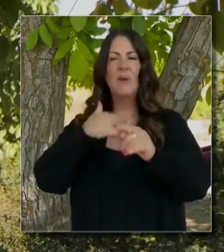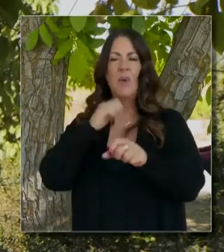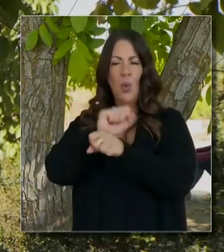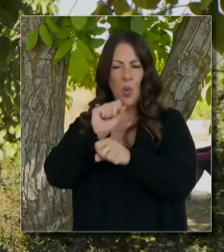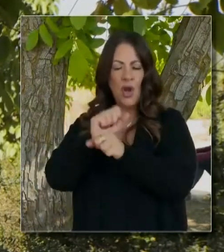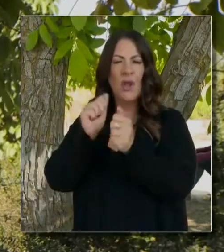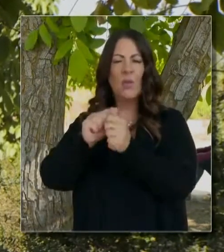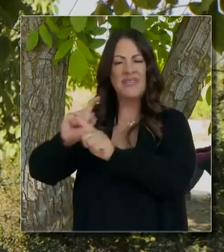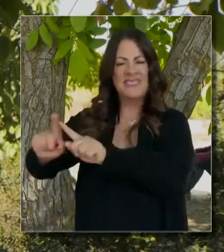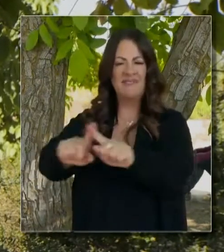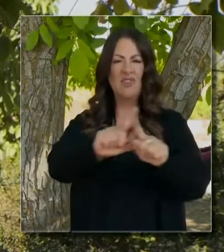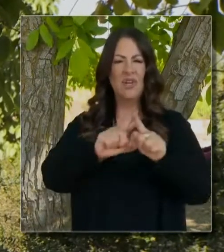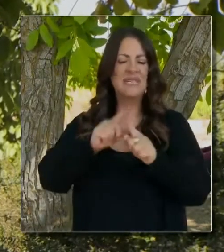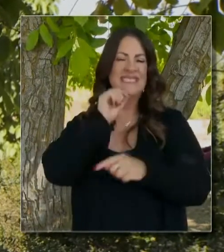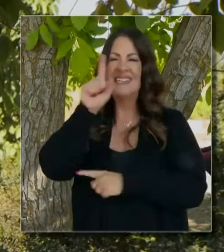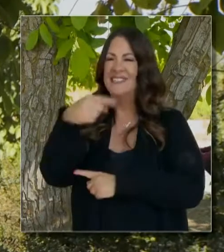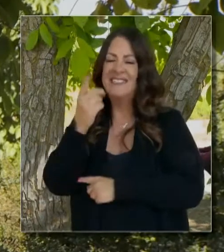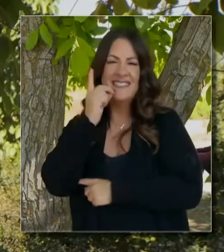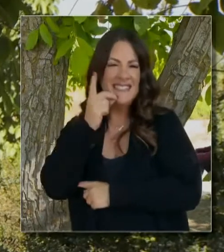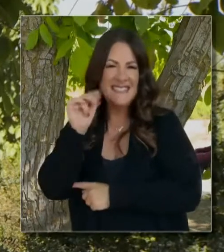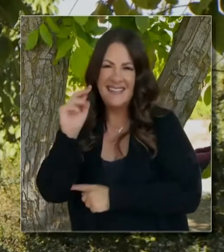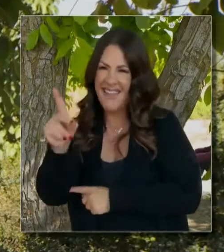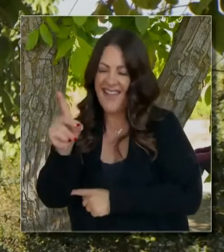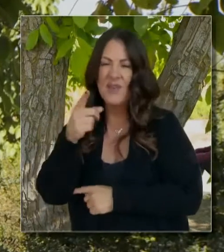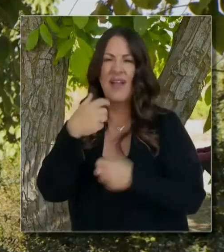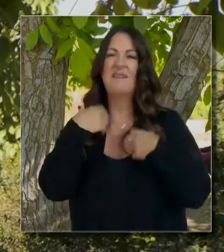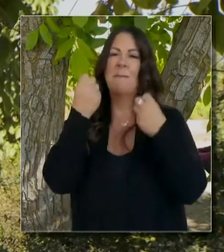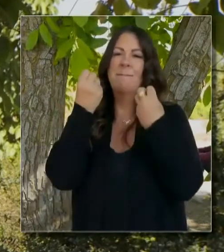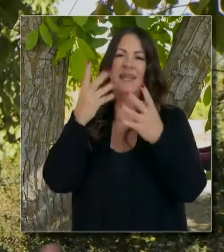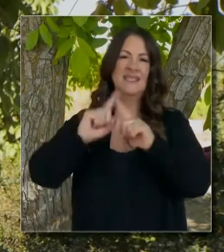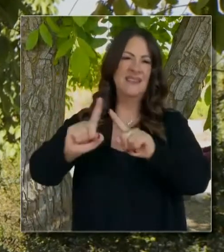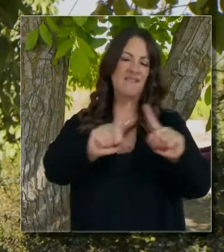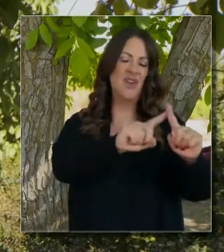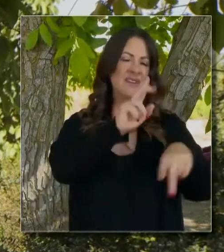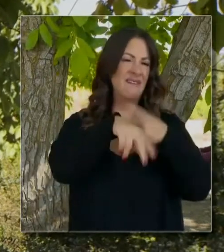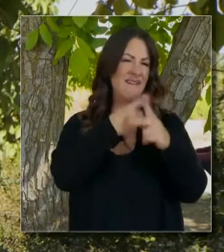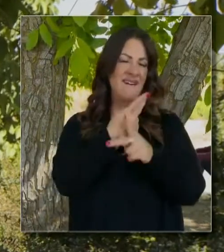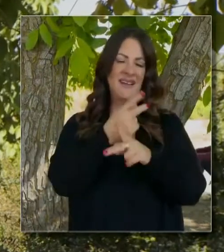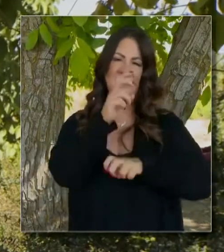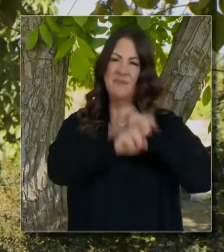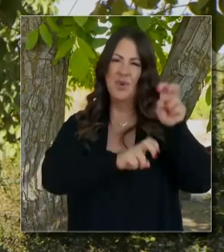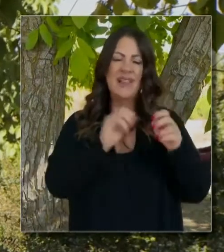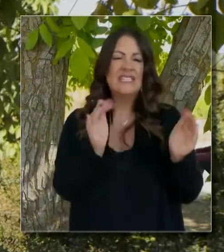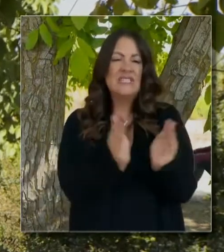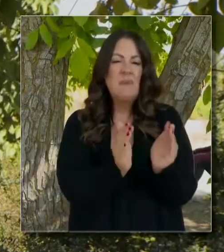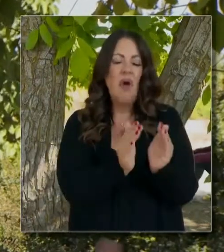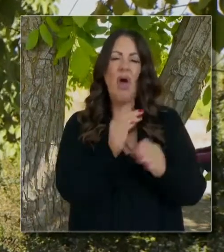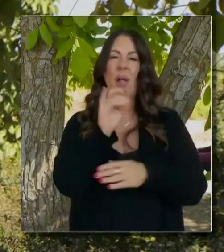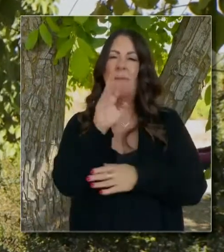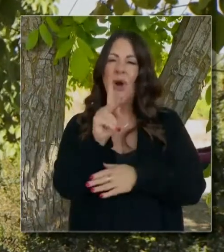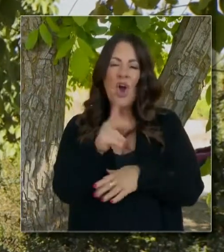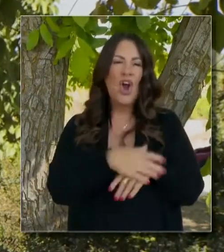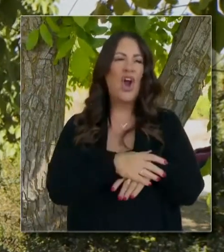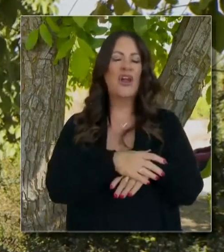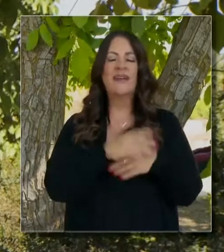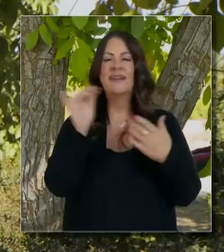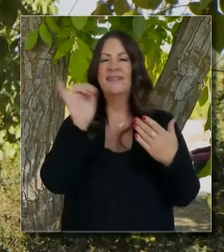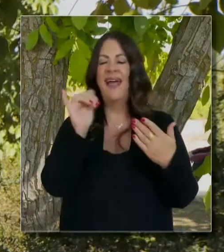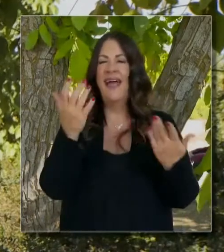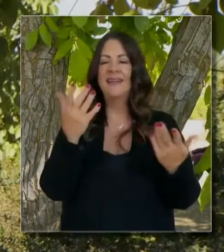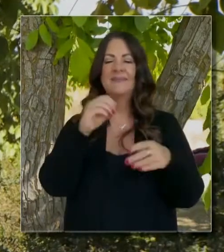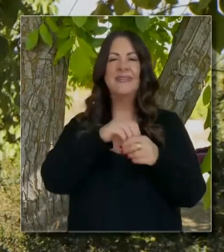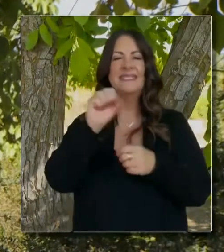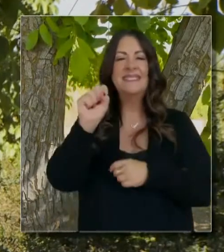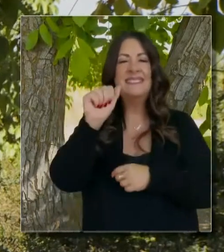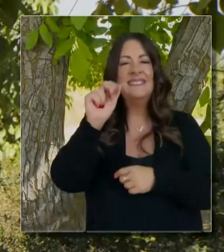the way, amusement parks aren't just Disney. You've got all kinds of amusement parks, including smaller parks that are out there in the piers, like down